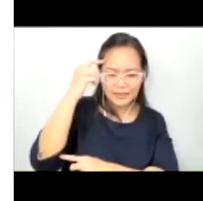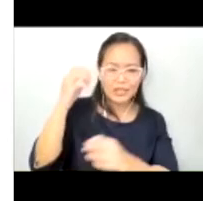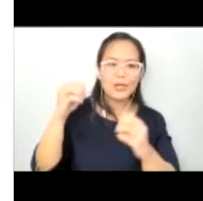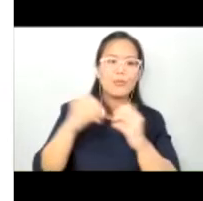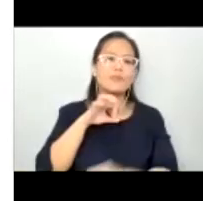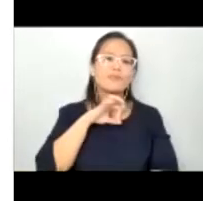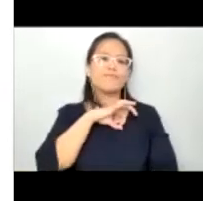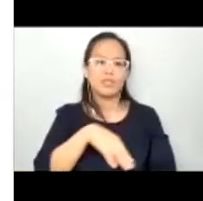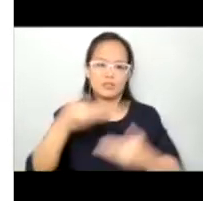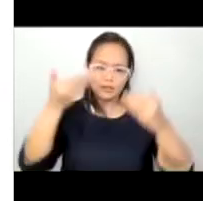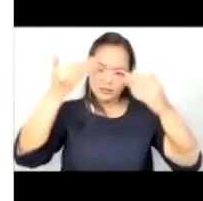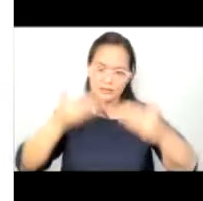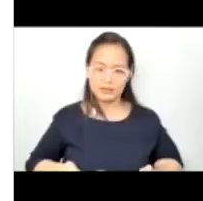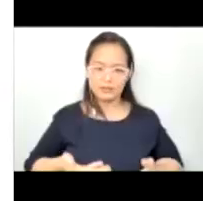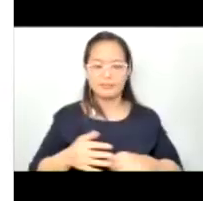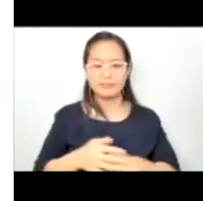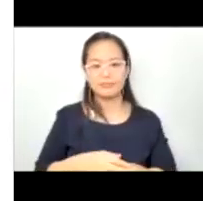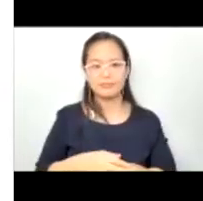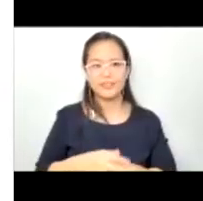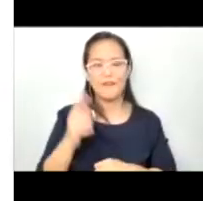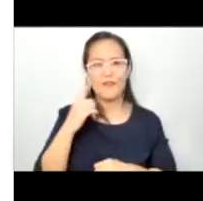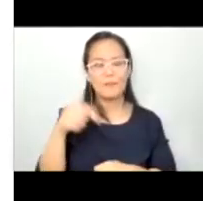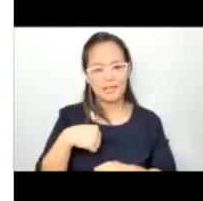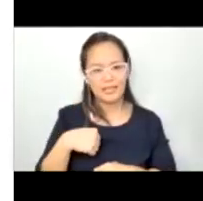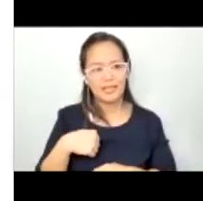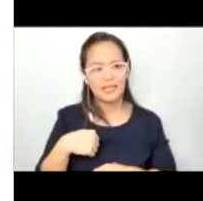being. And in my case,